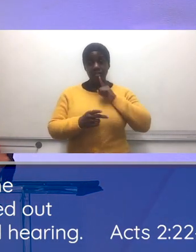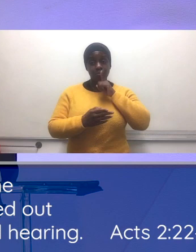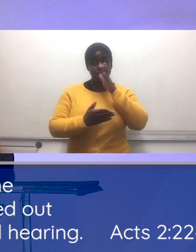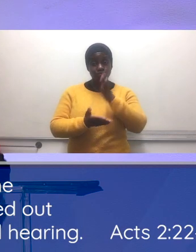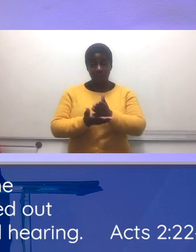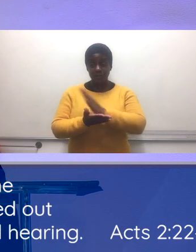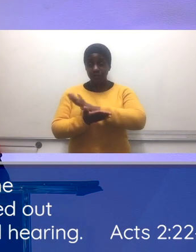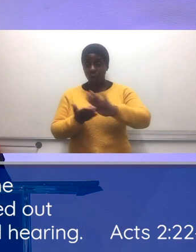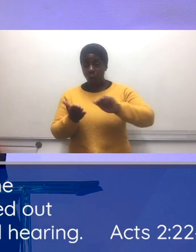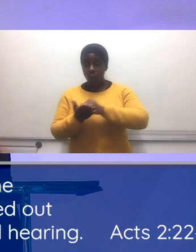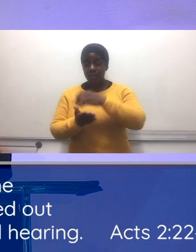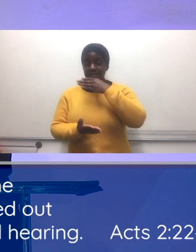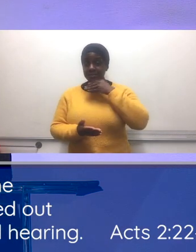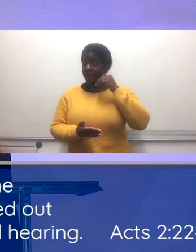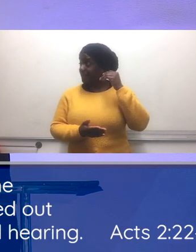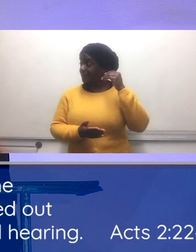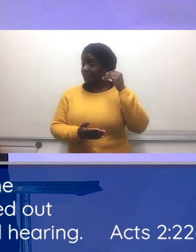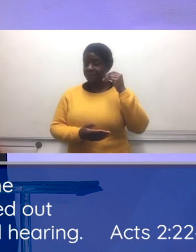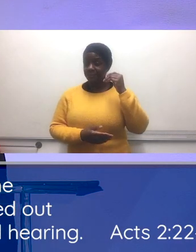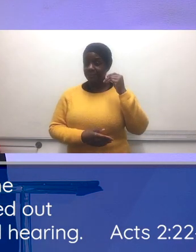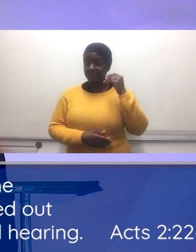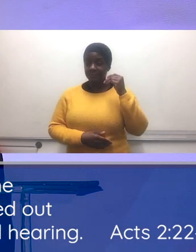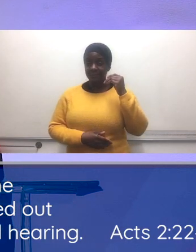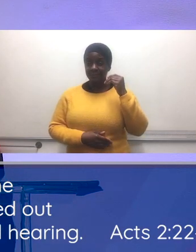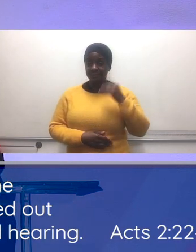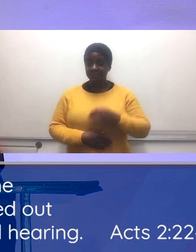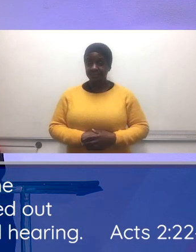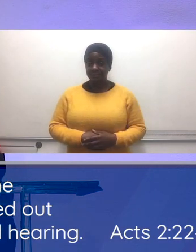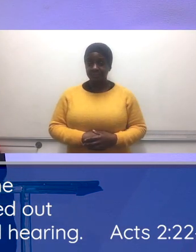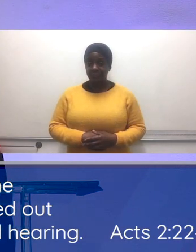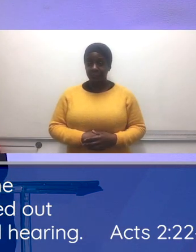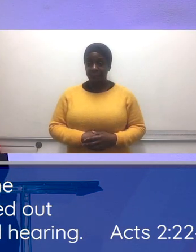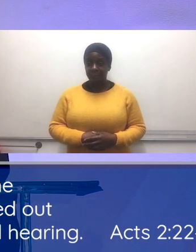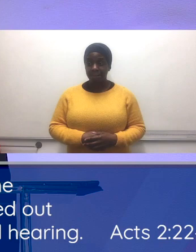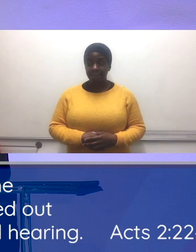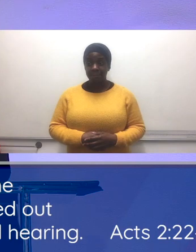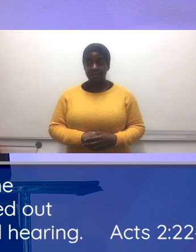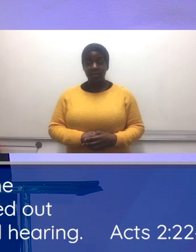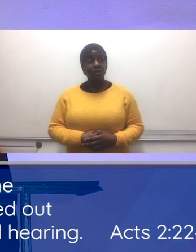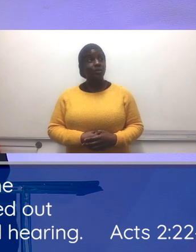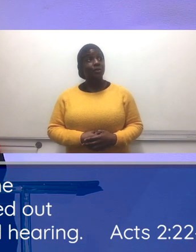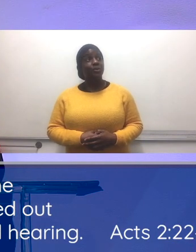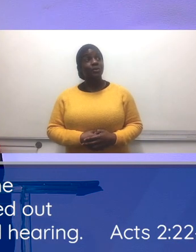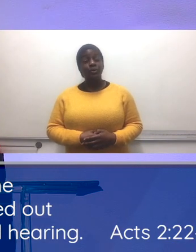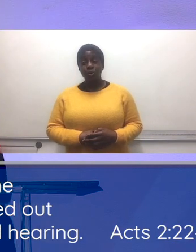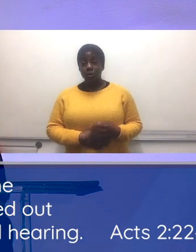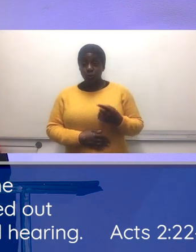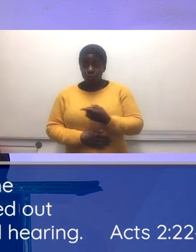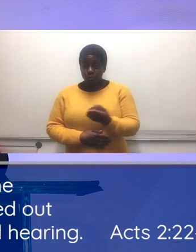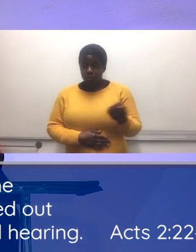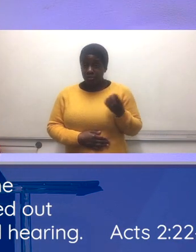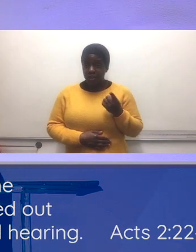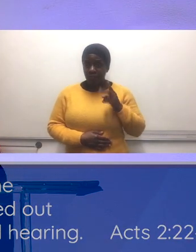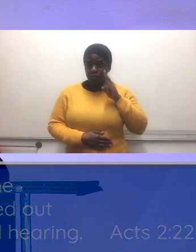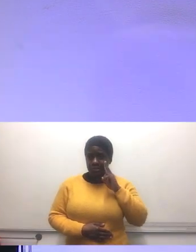Spirit, he has poured out this that you yourself are seeing and